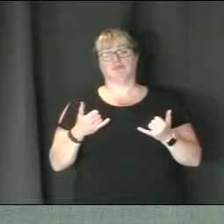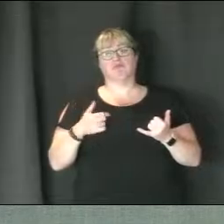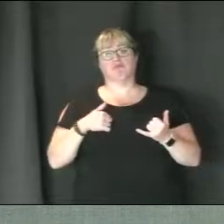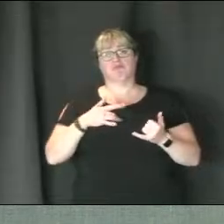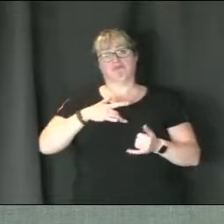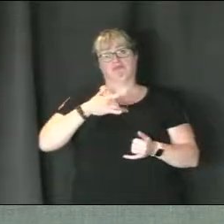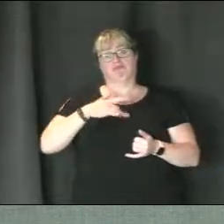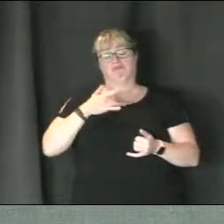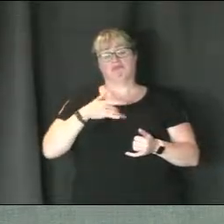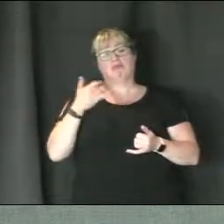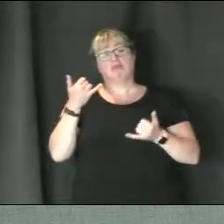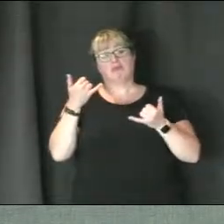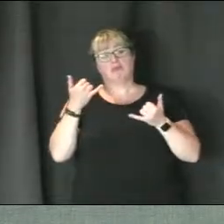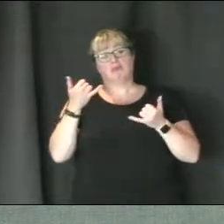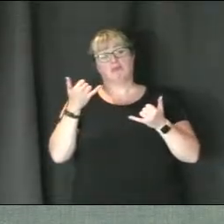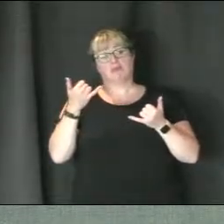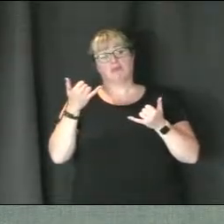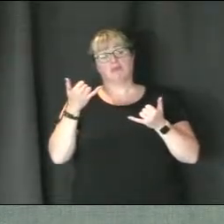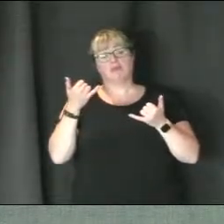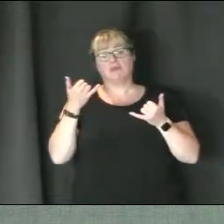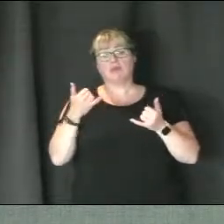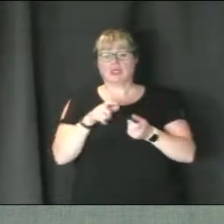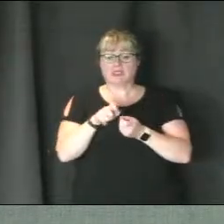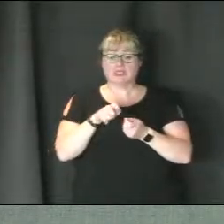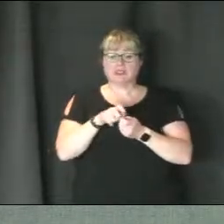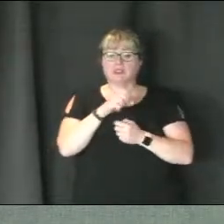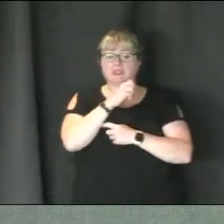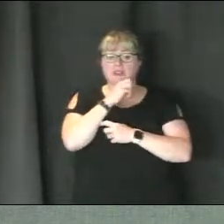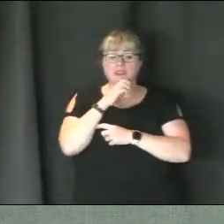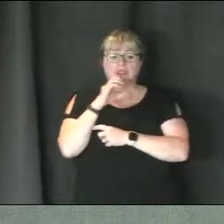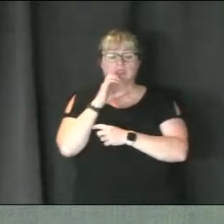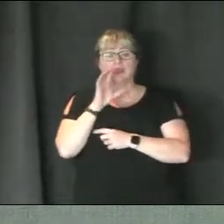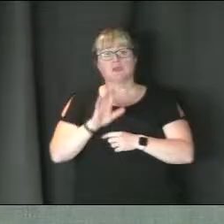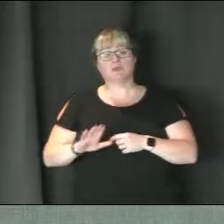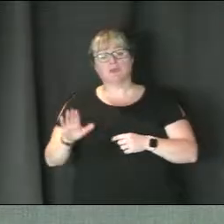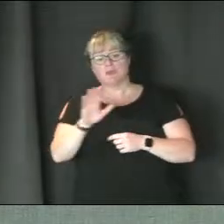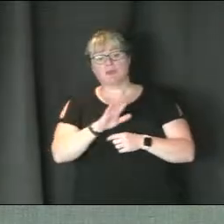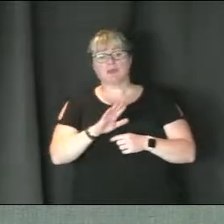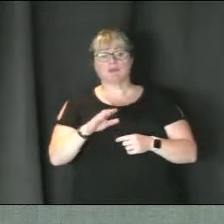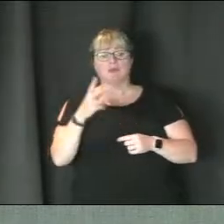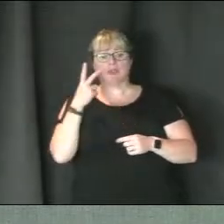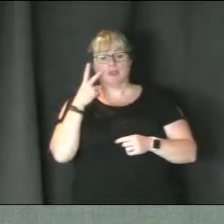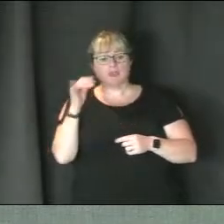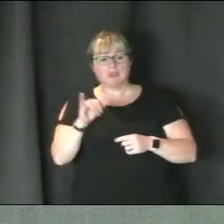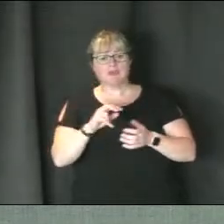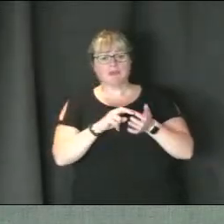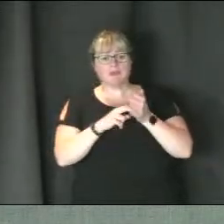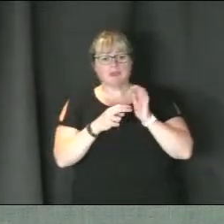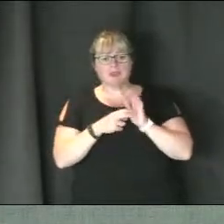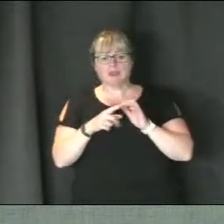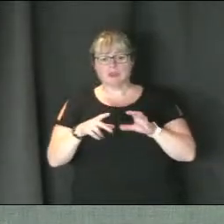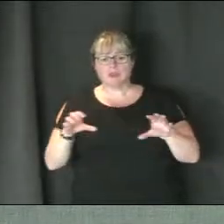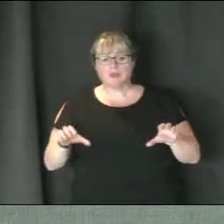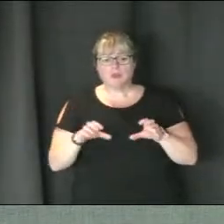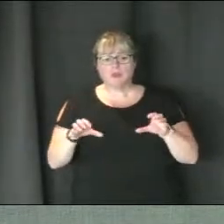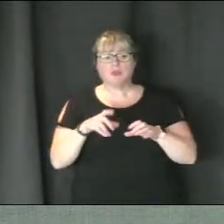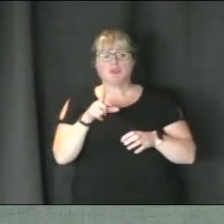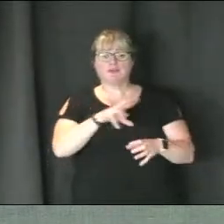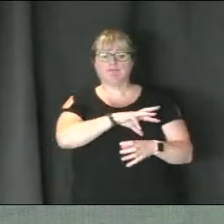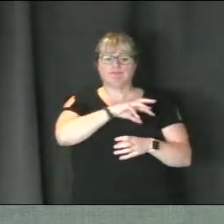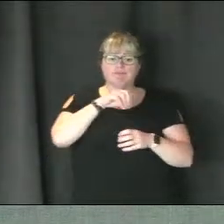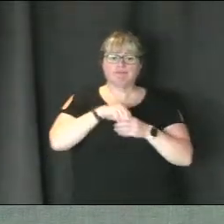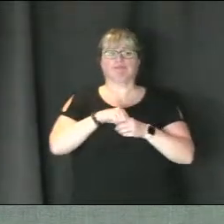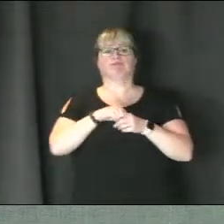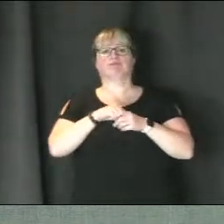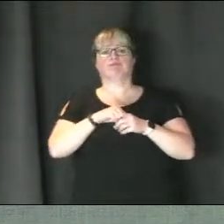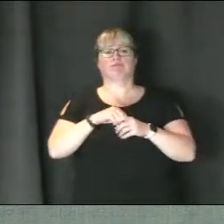what exactly seniors mean, what they've done, and how they form part of the fabric of this province.